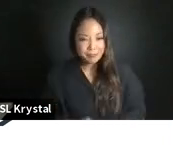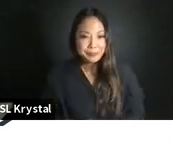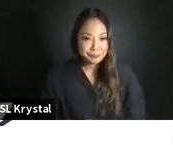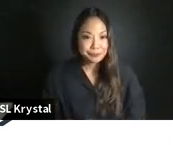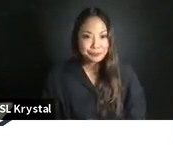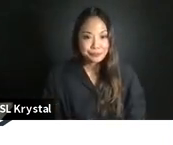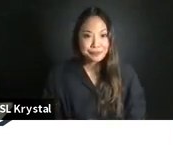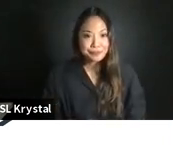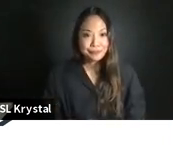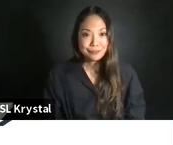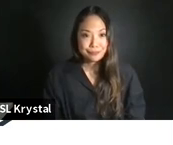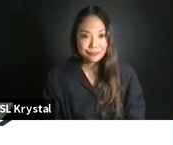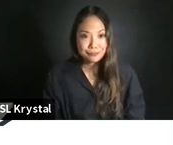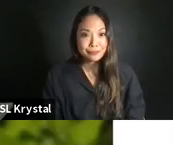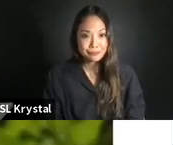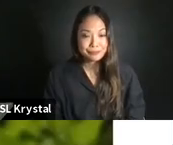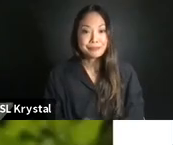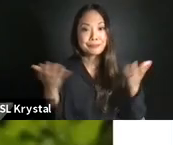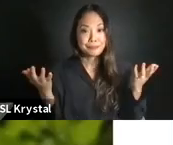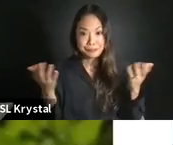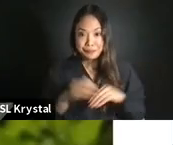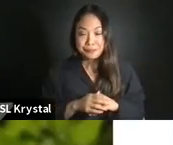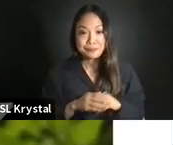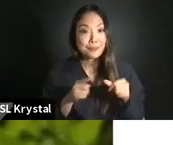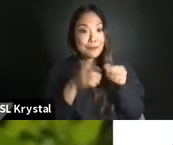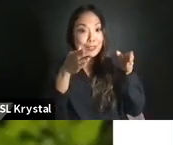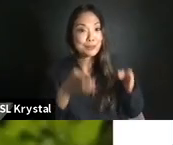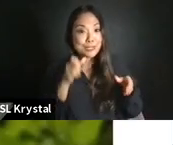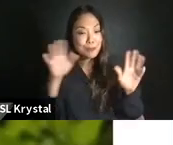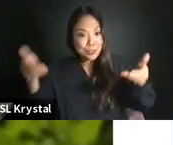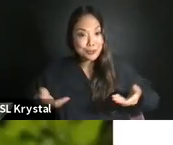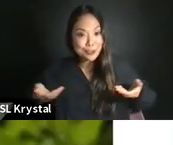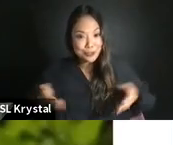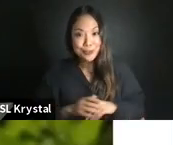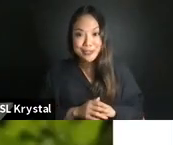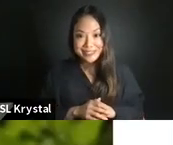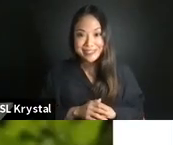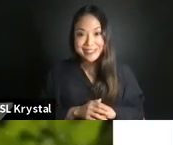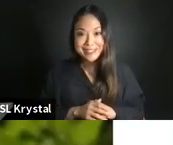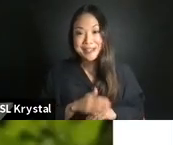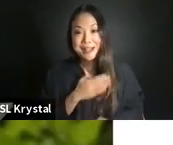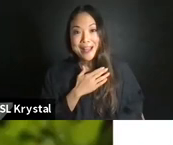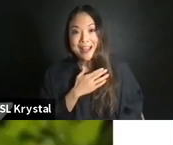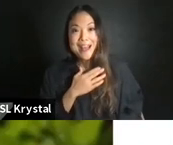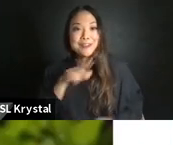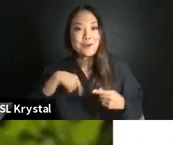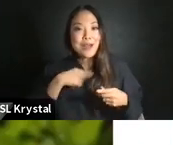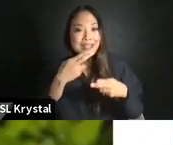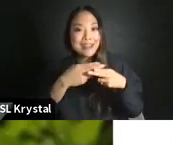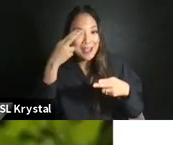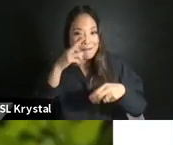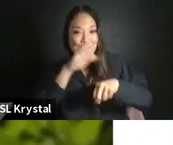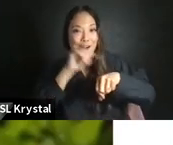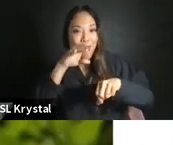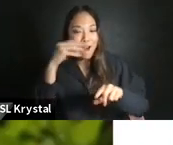well let's see all right first person i'd like to introduce and please turn on your camera as i call your name is